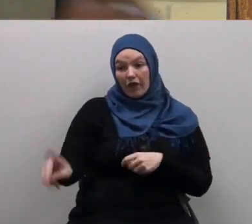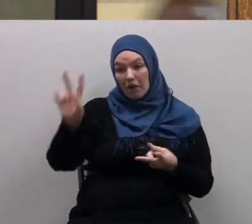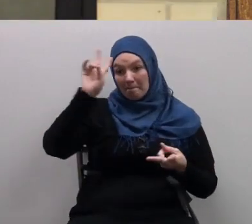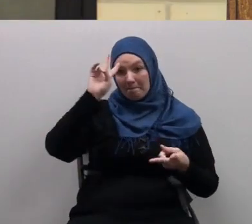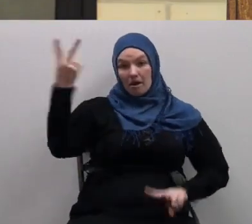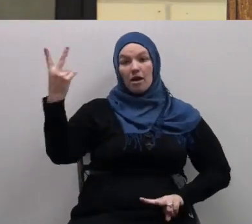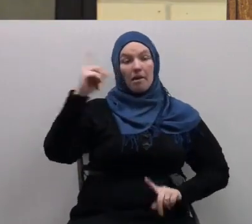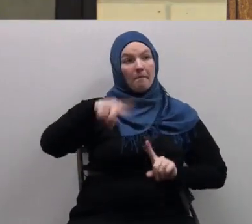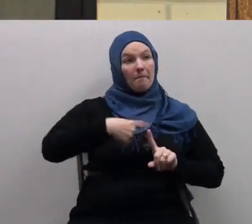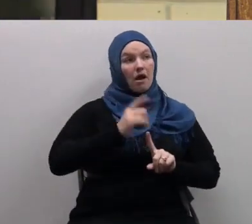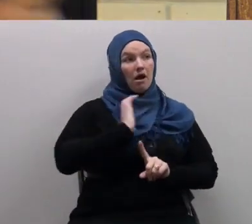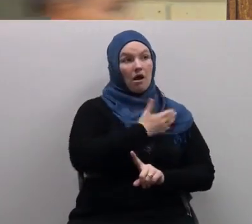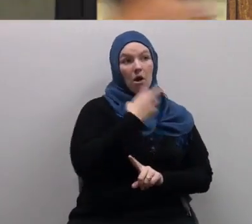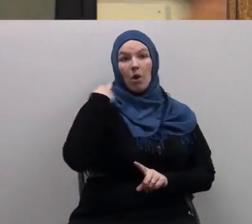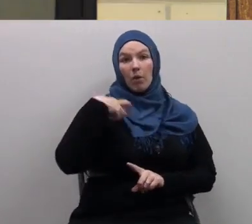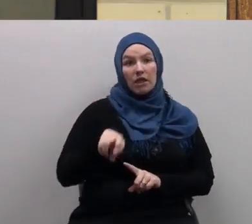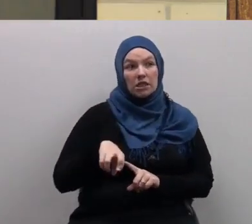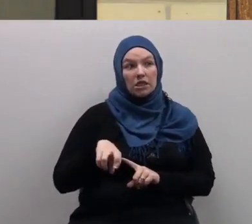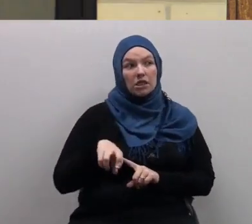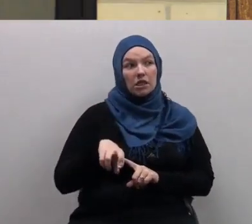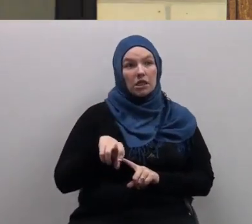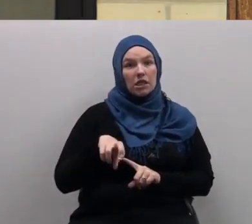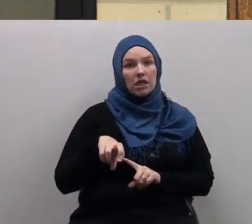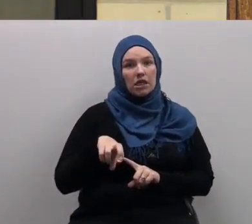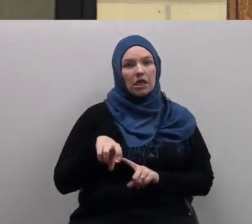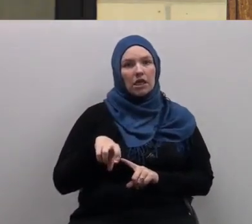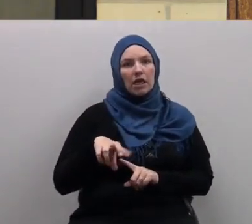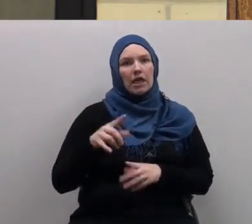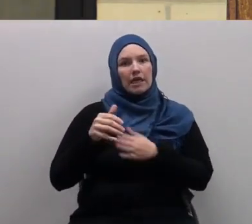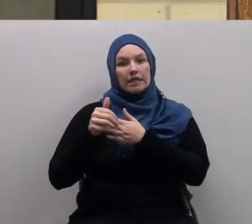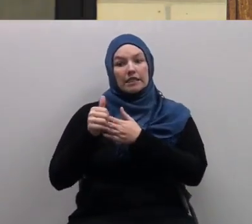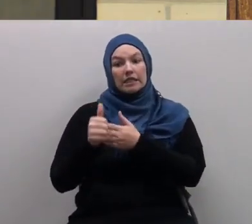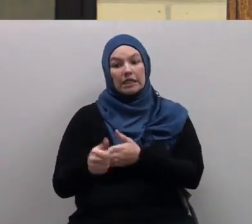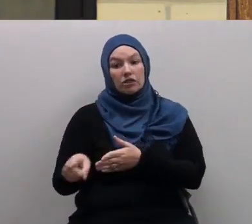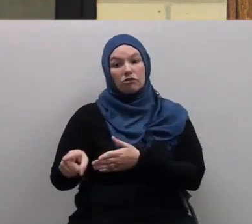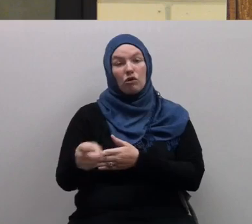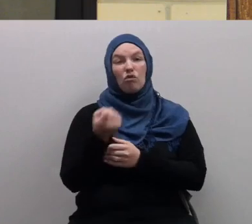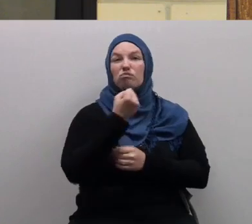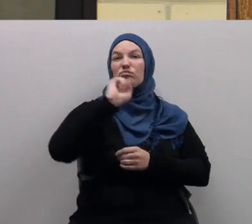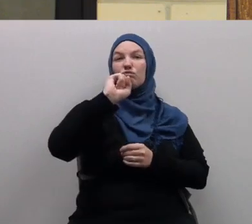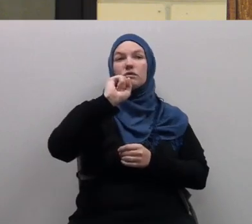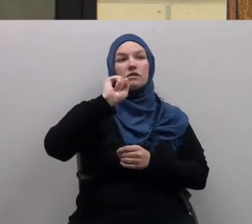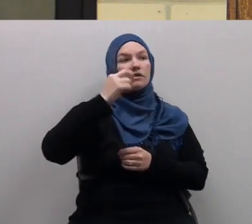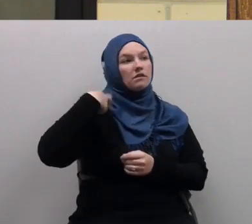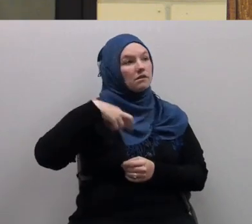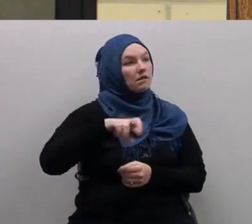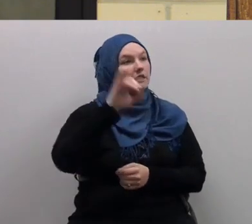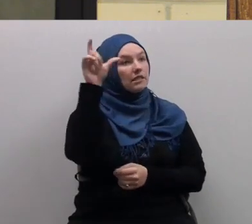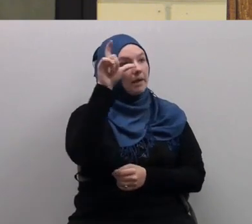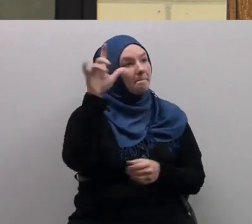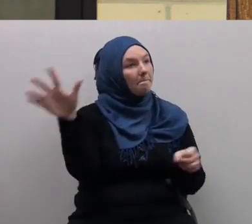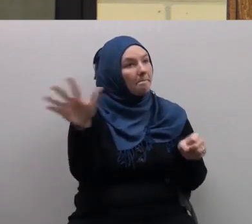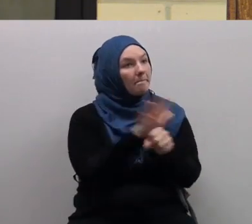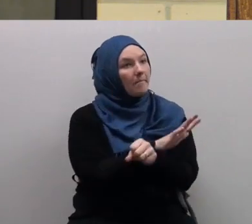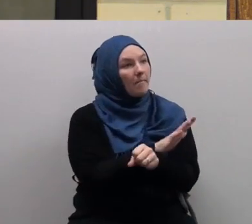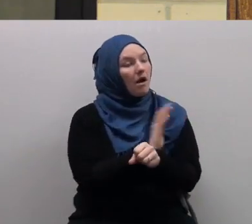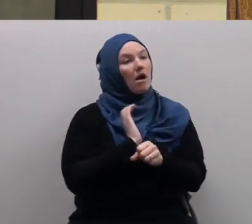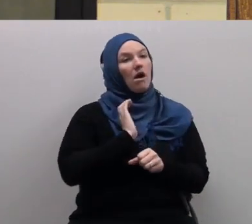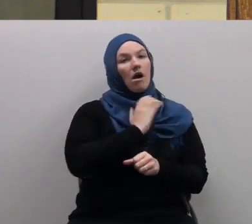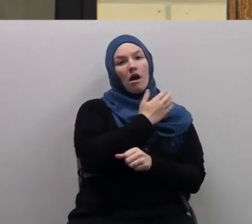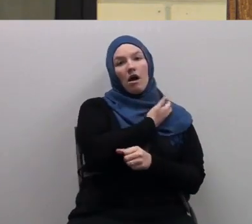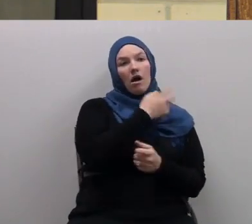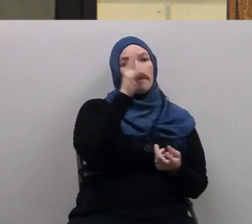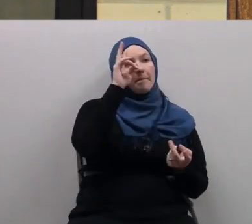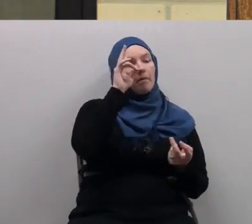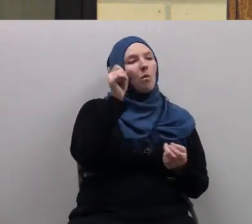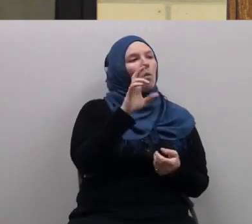misunderstanding is leading them to reject Islam as a whole, Our misunderstanding